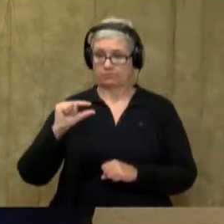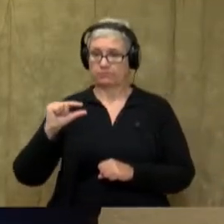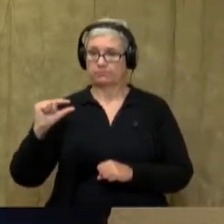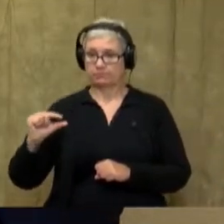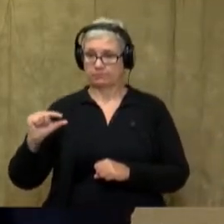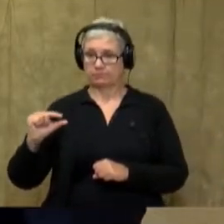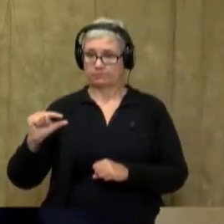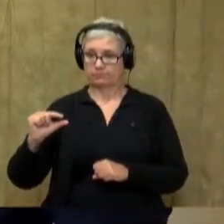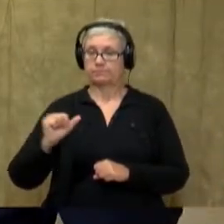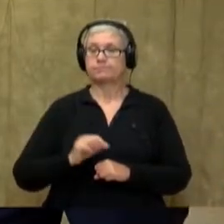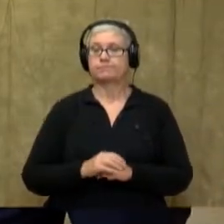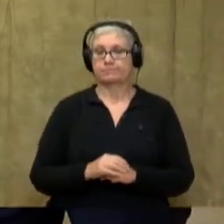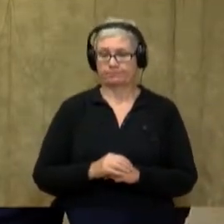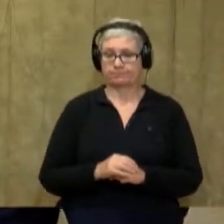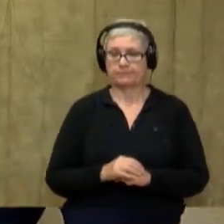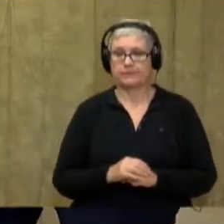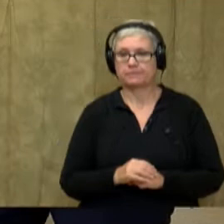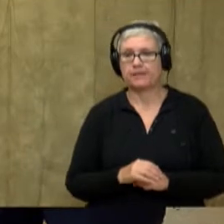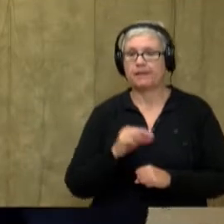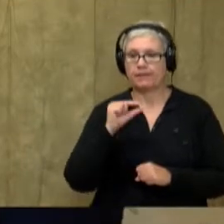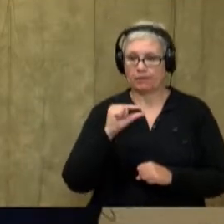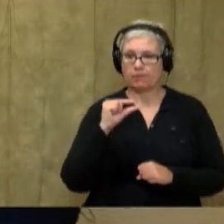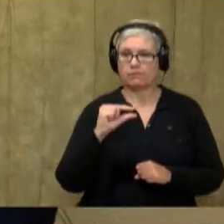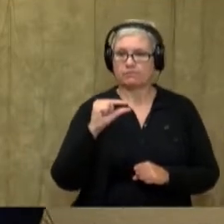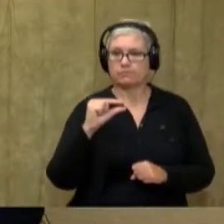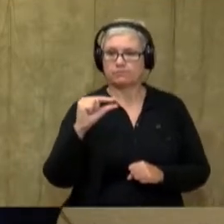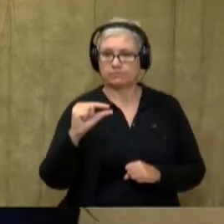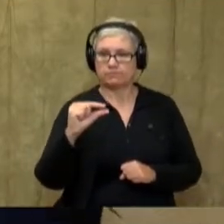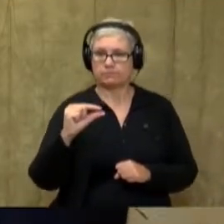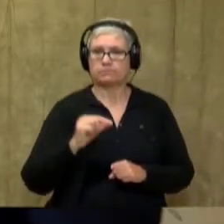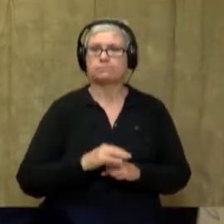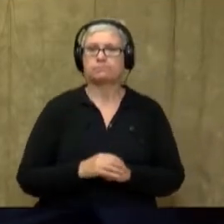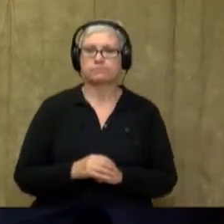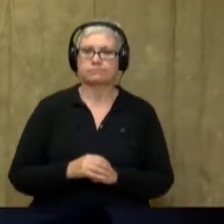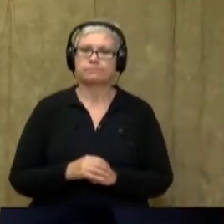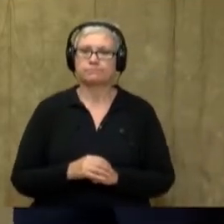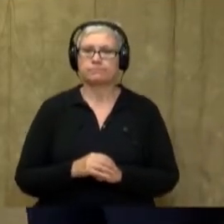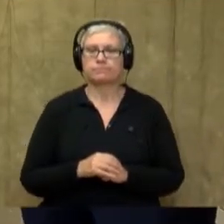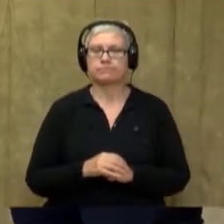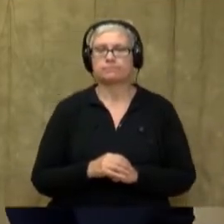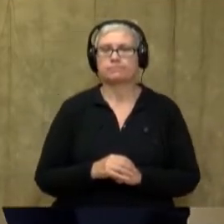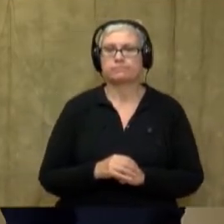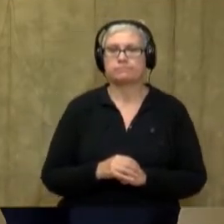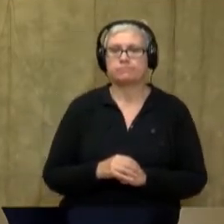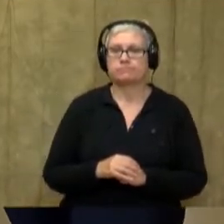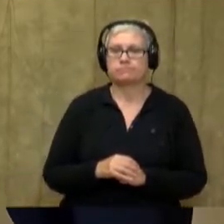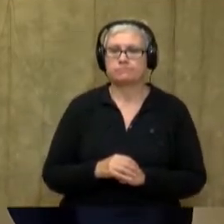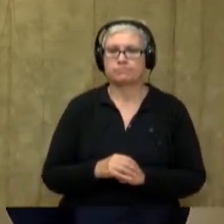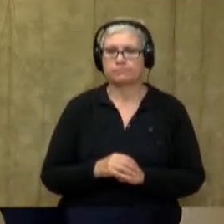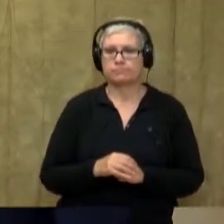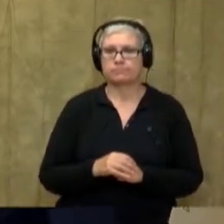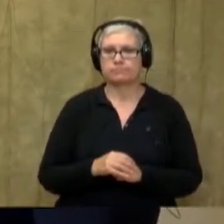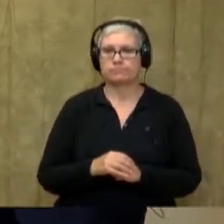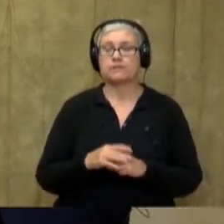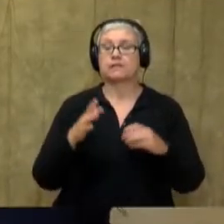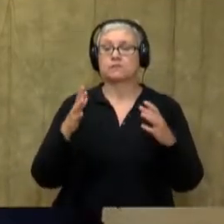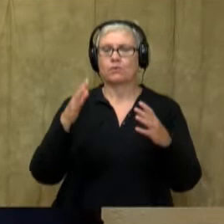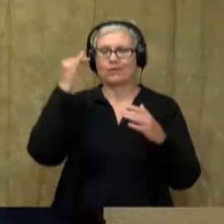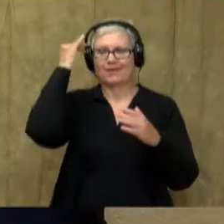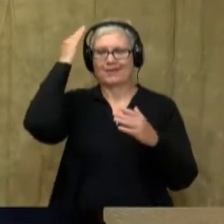4 in height, and then 4 in its depth. And what I want you to understand is in this particular task, we're imagining that we're